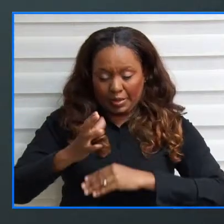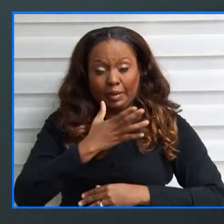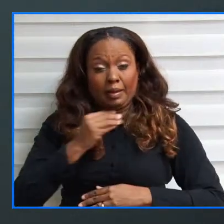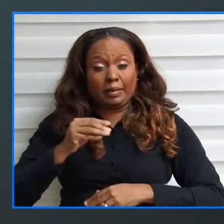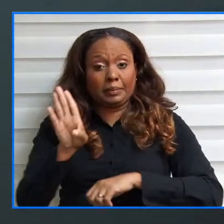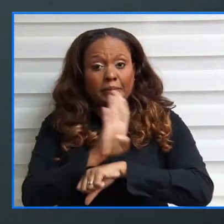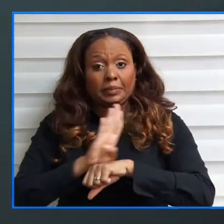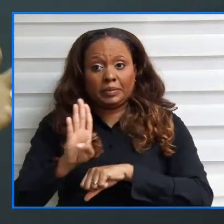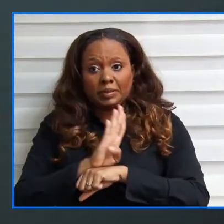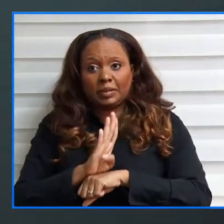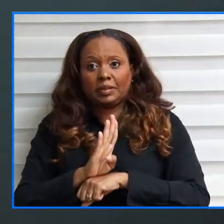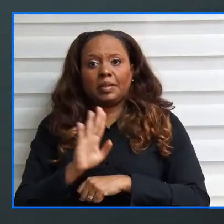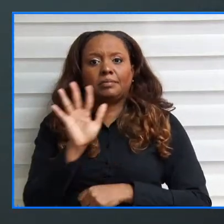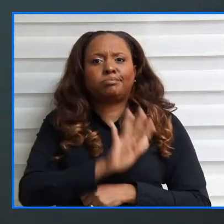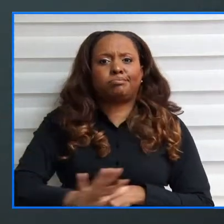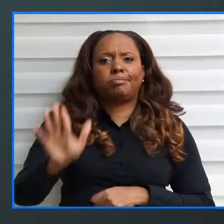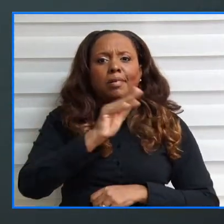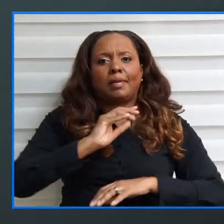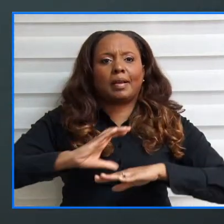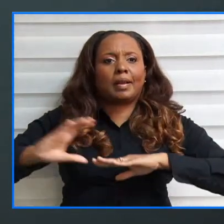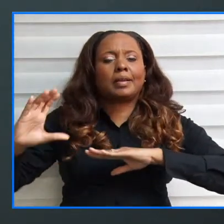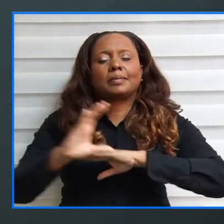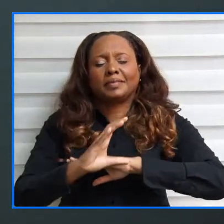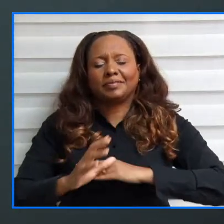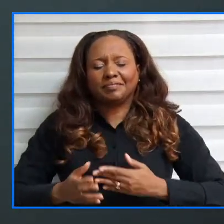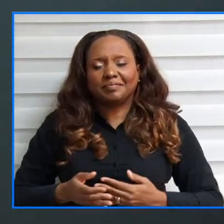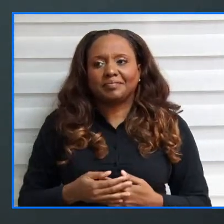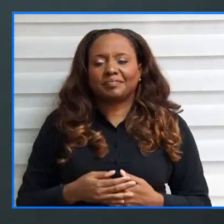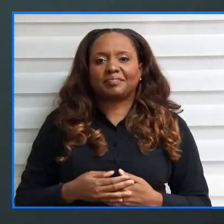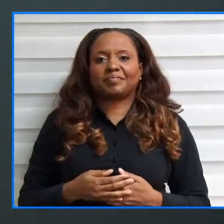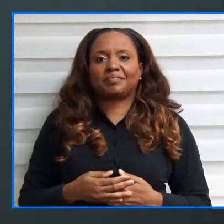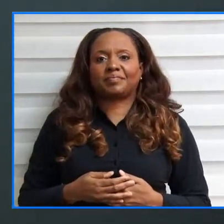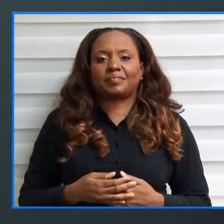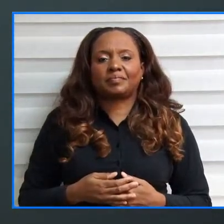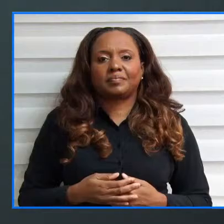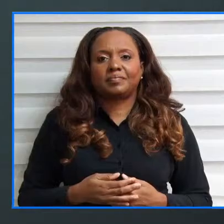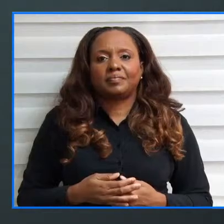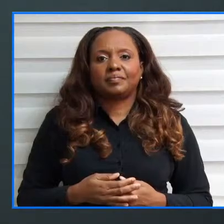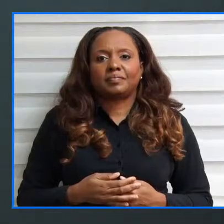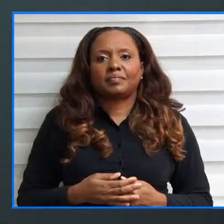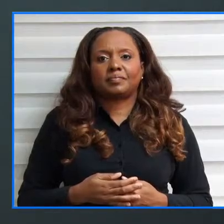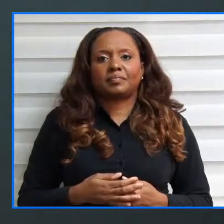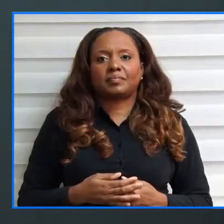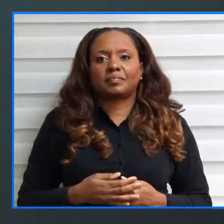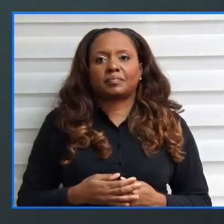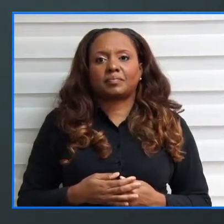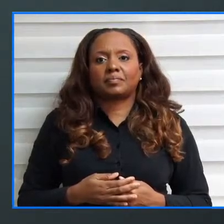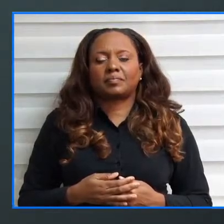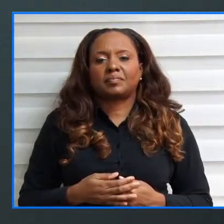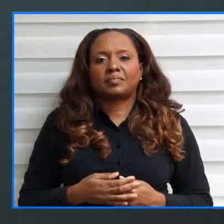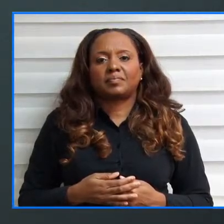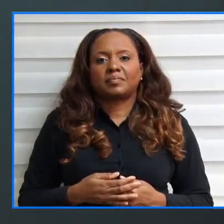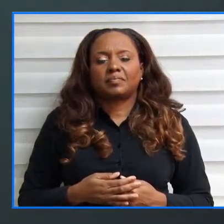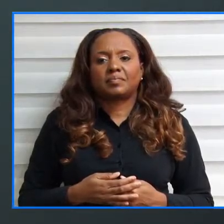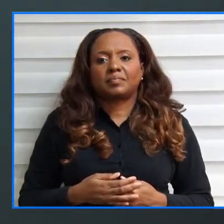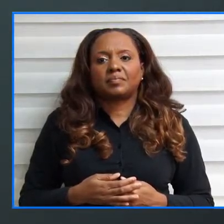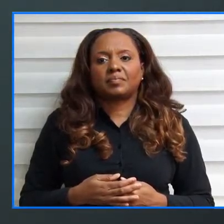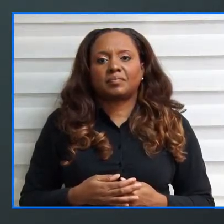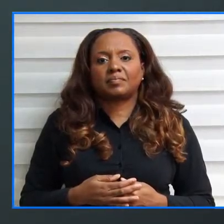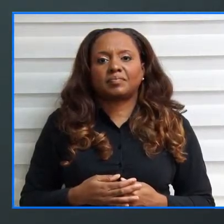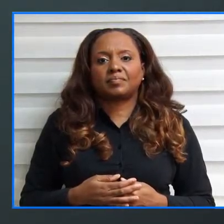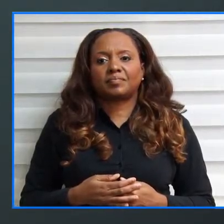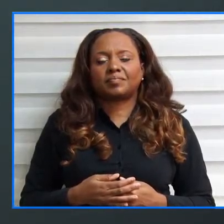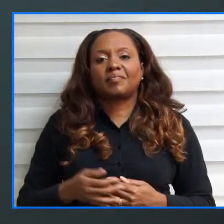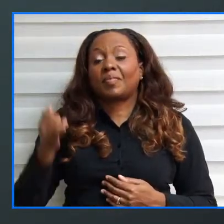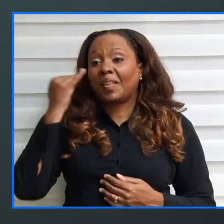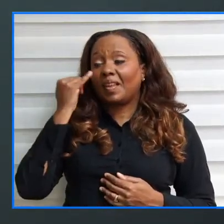Barbados, but the whole of the Caribbean. And you just check on social media, I know